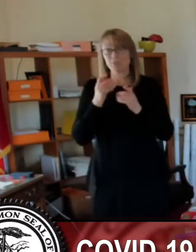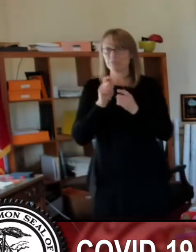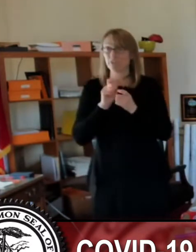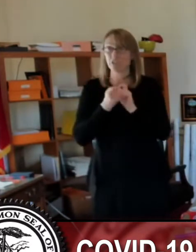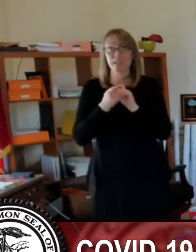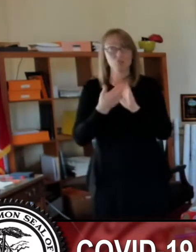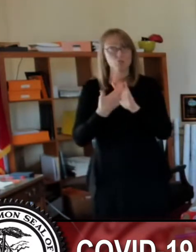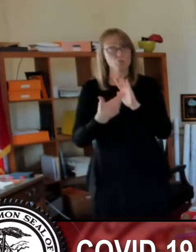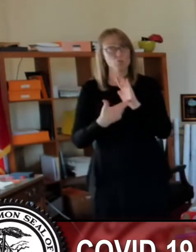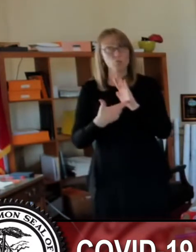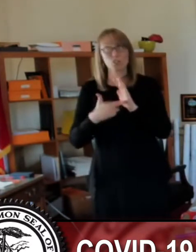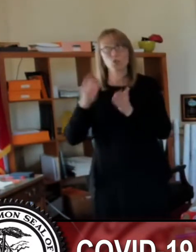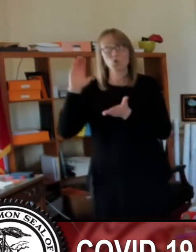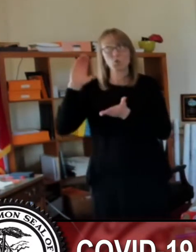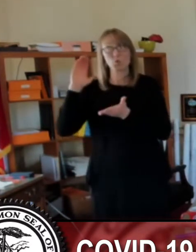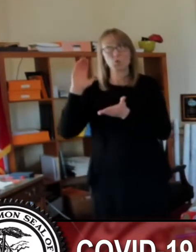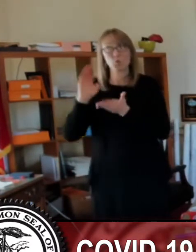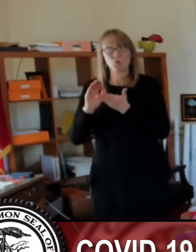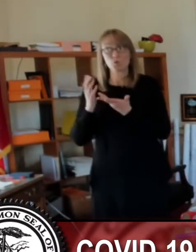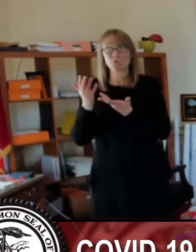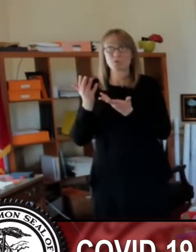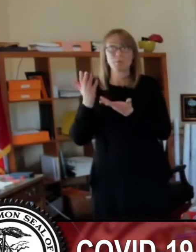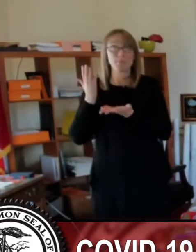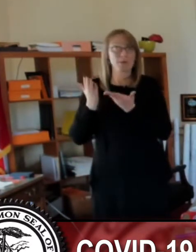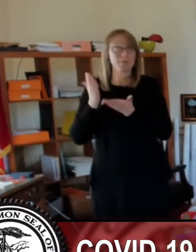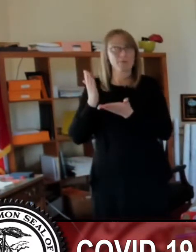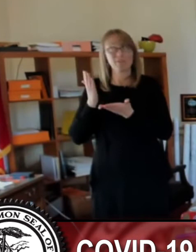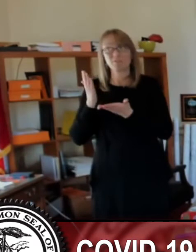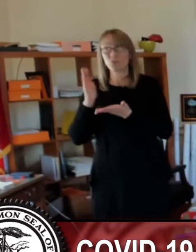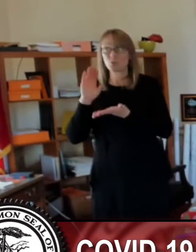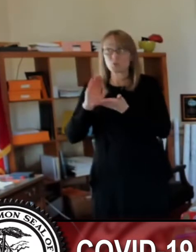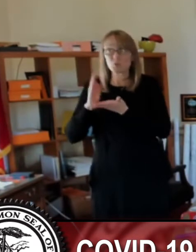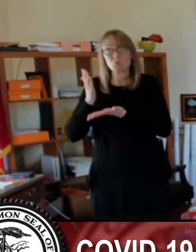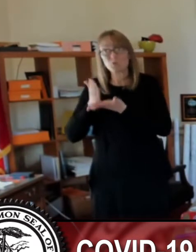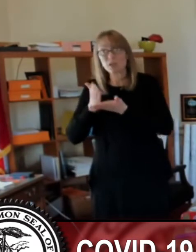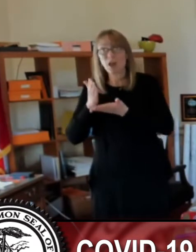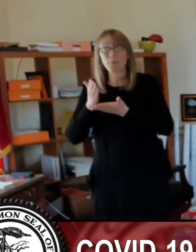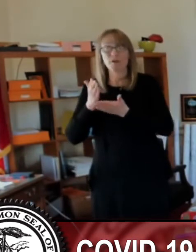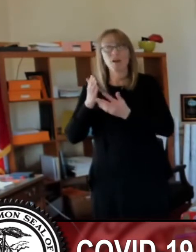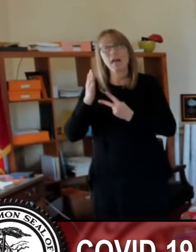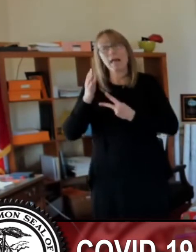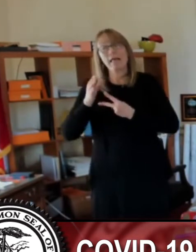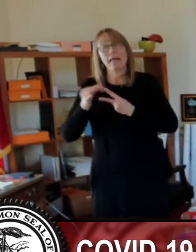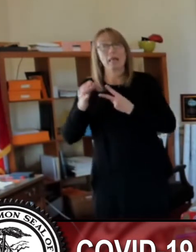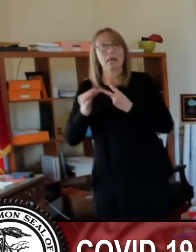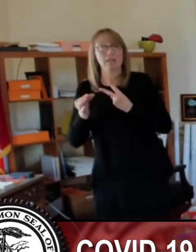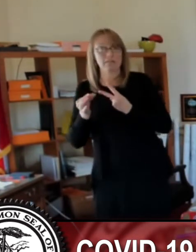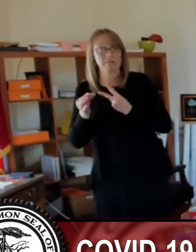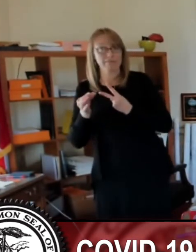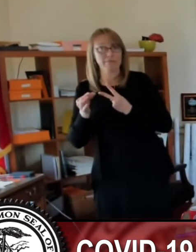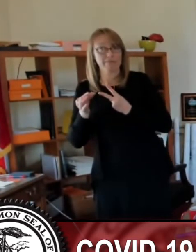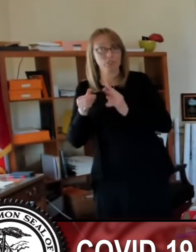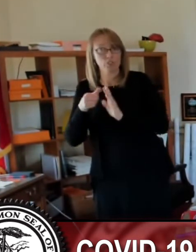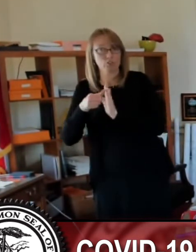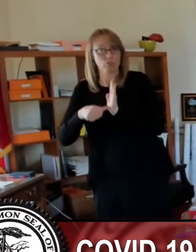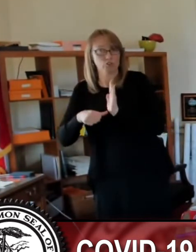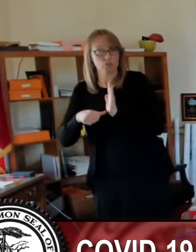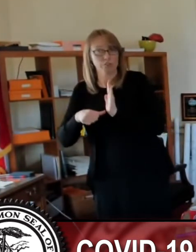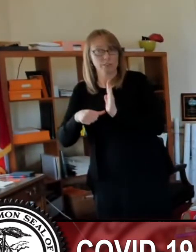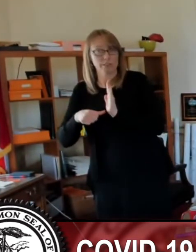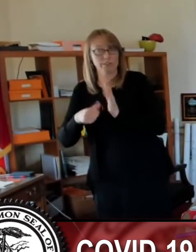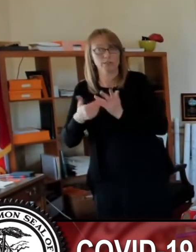cutting back on visitors, some of those kinds of things. And so they are looking at that. They are also being very